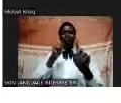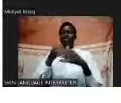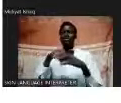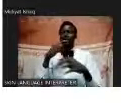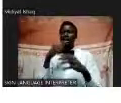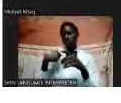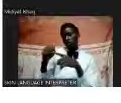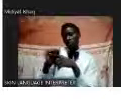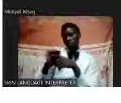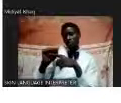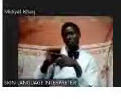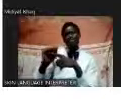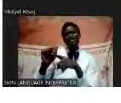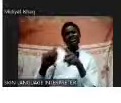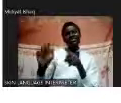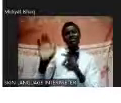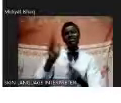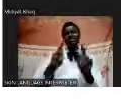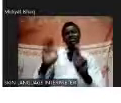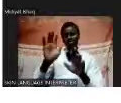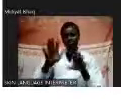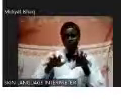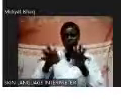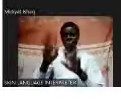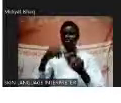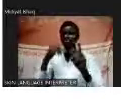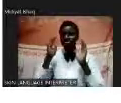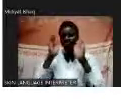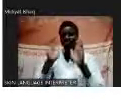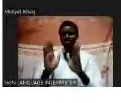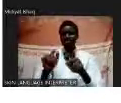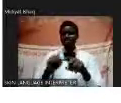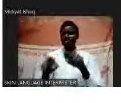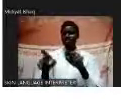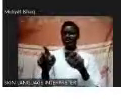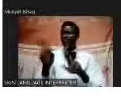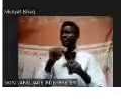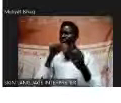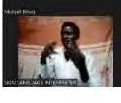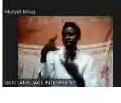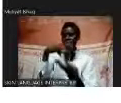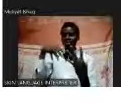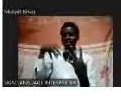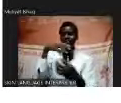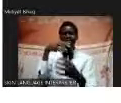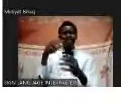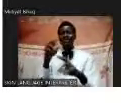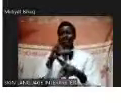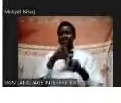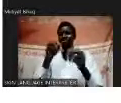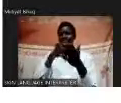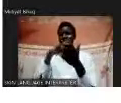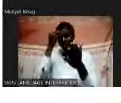your audience that you're training is not participating, otherwise there's no learning that takes place. So I